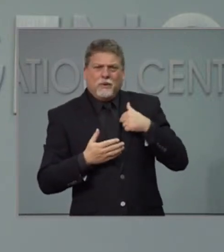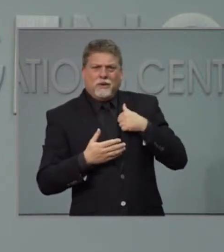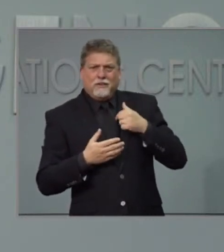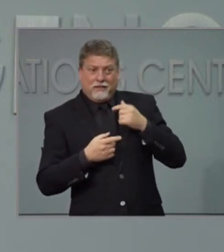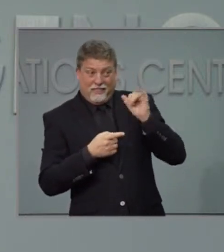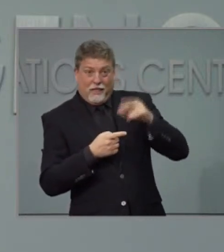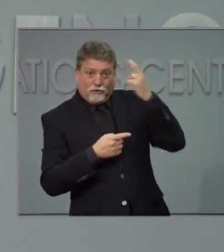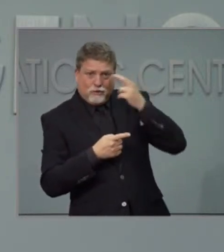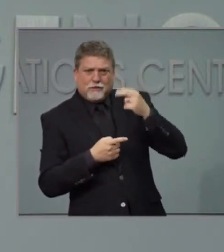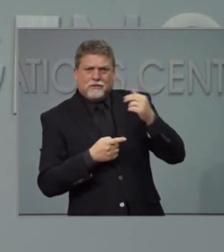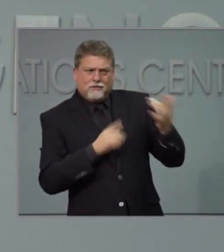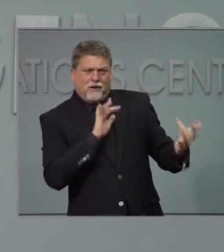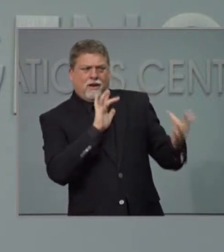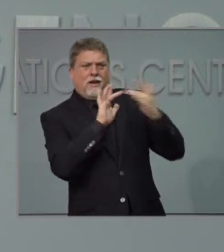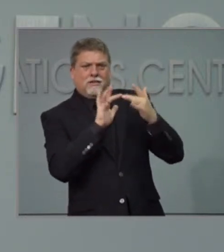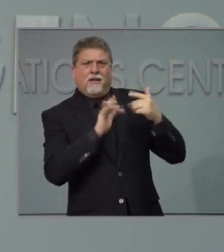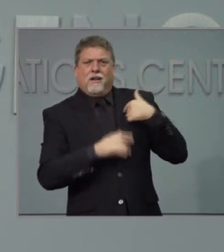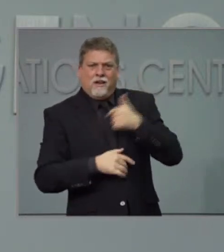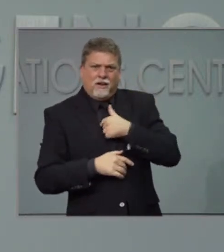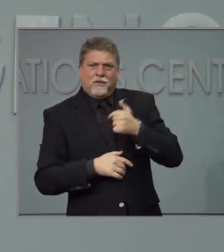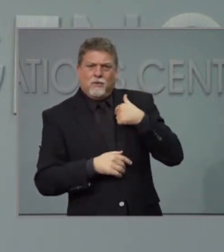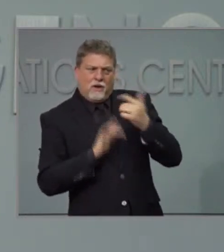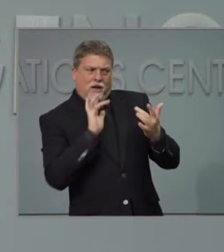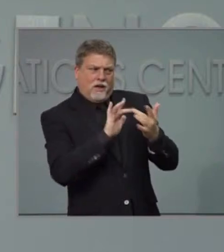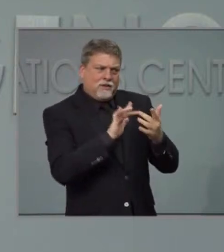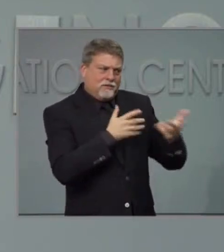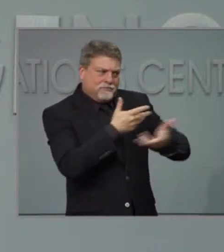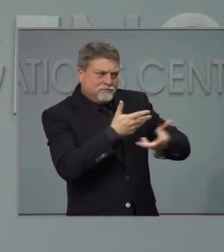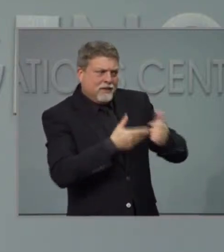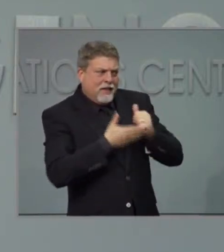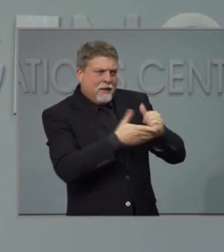and the local health departments to tailor those solutions. Thanks.